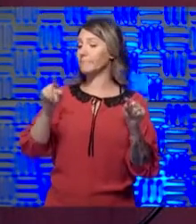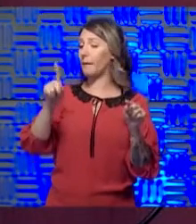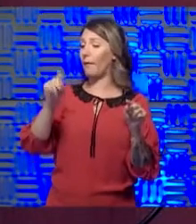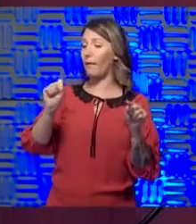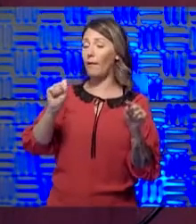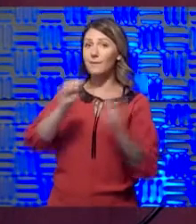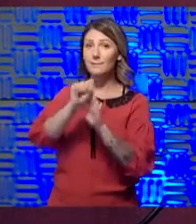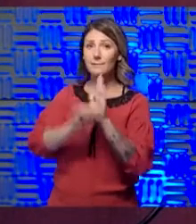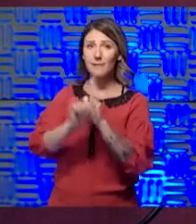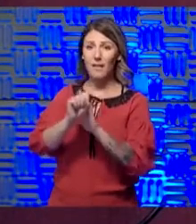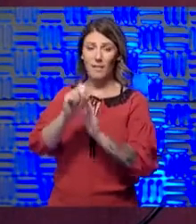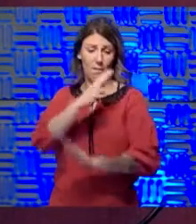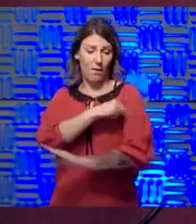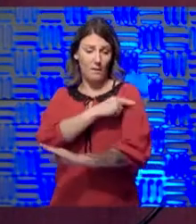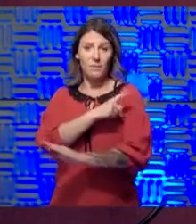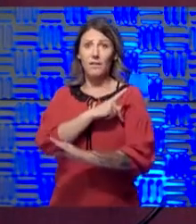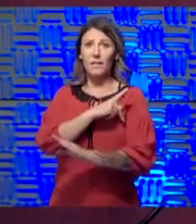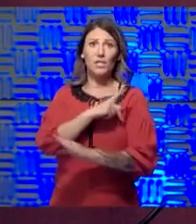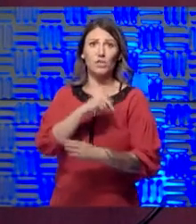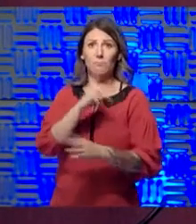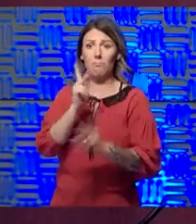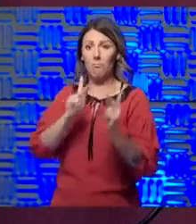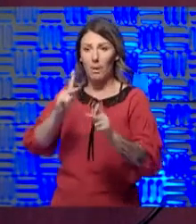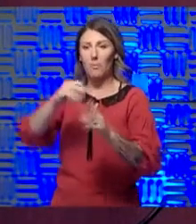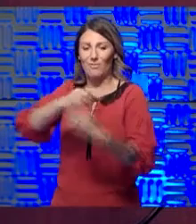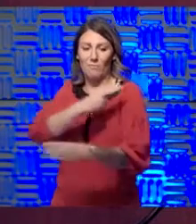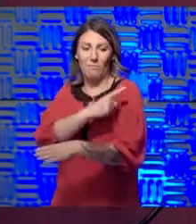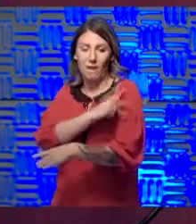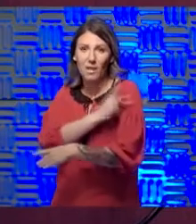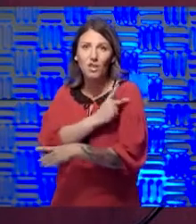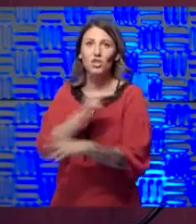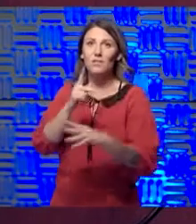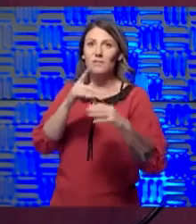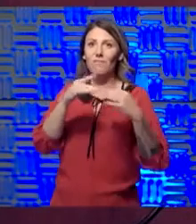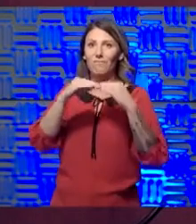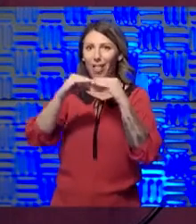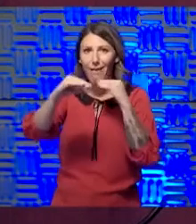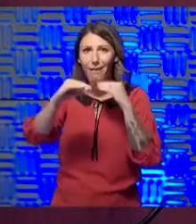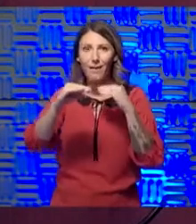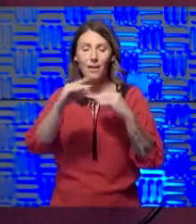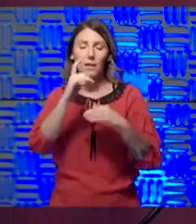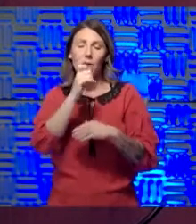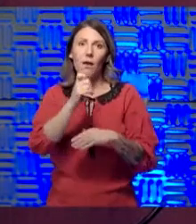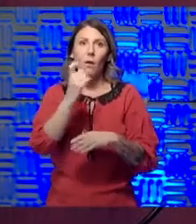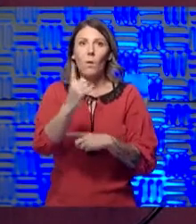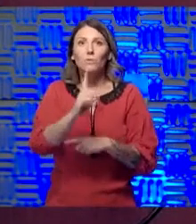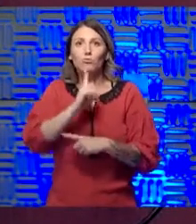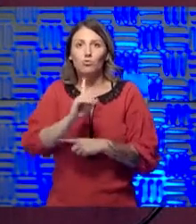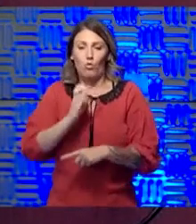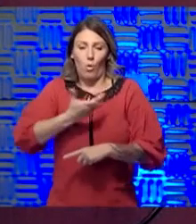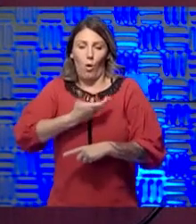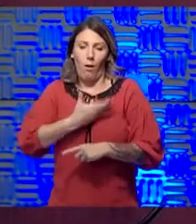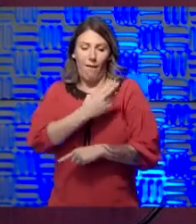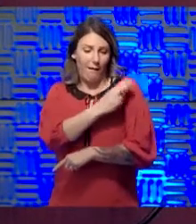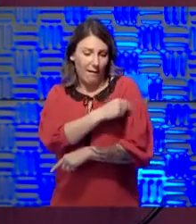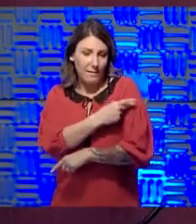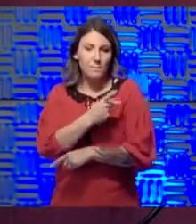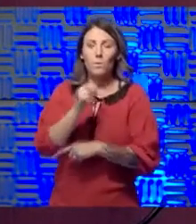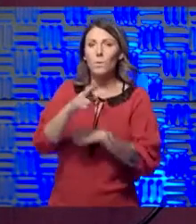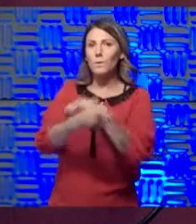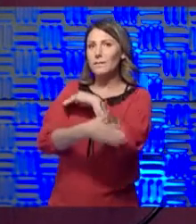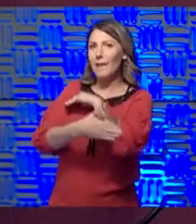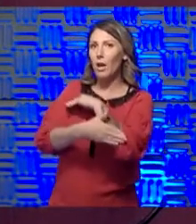hospitalizations are flat. But that's not so much true of our hospital and our communities, maybe the counties that primarily come to our hospital